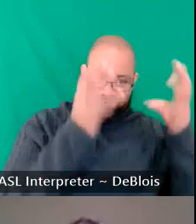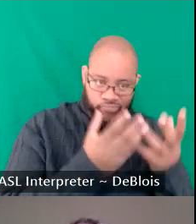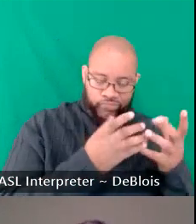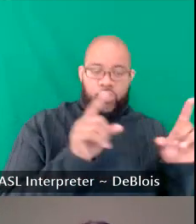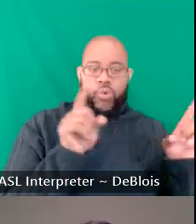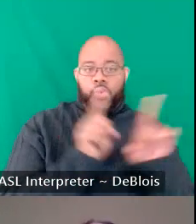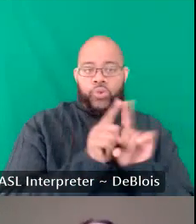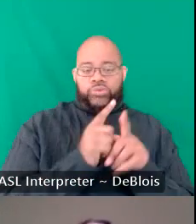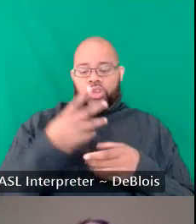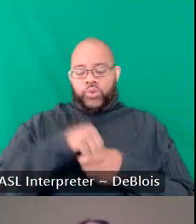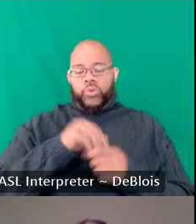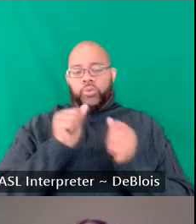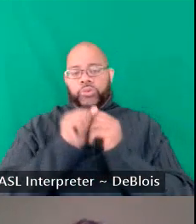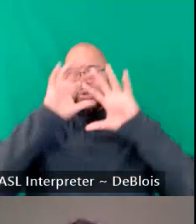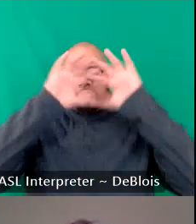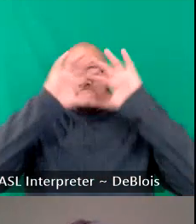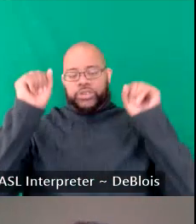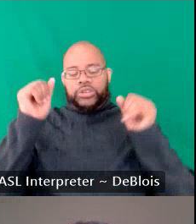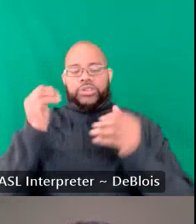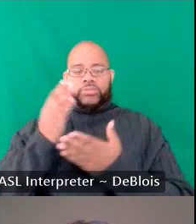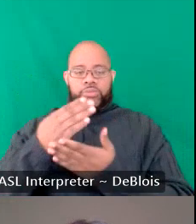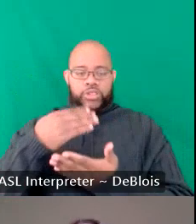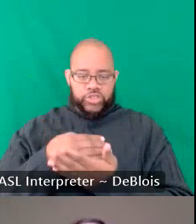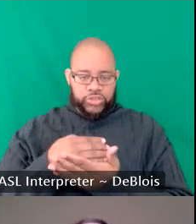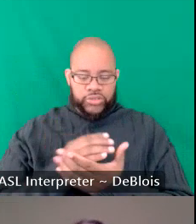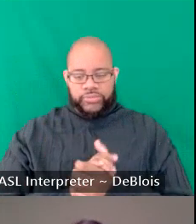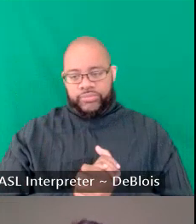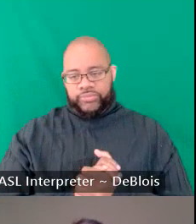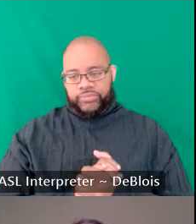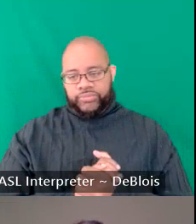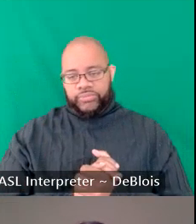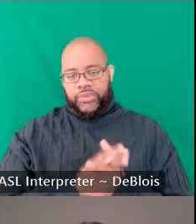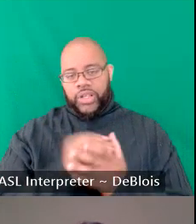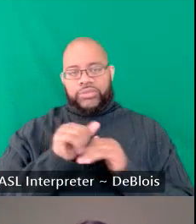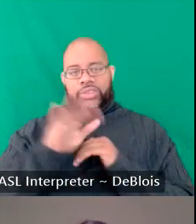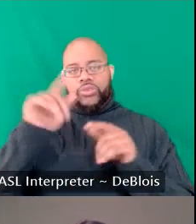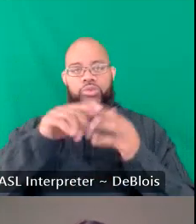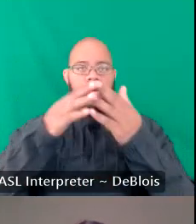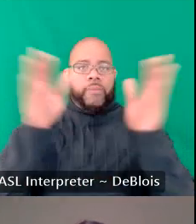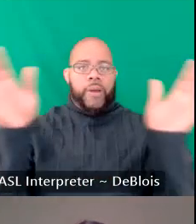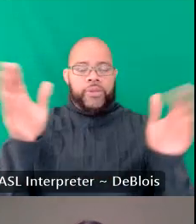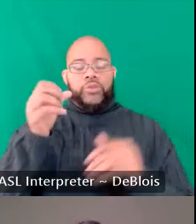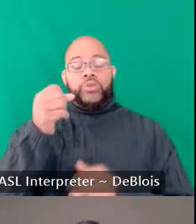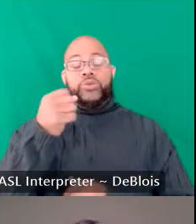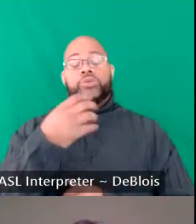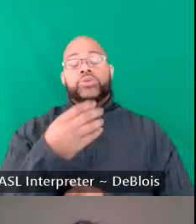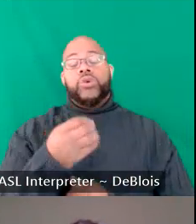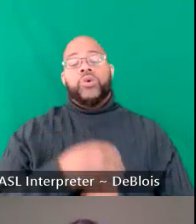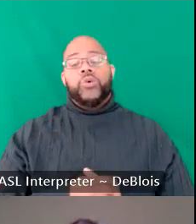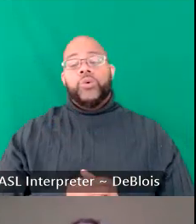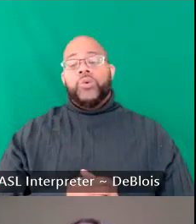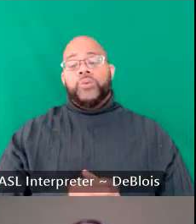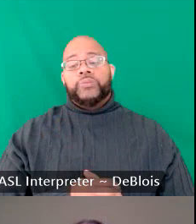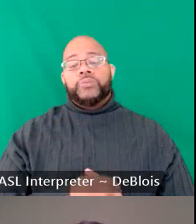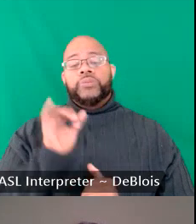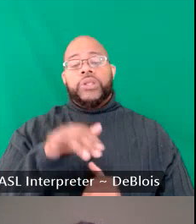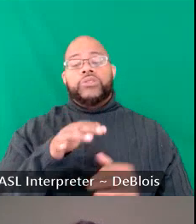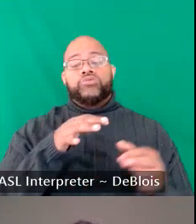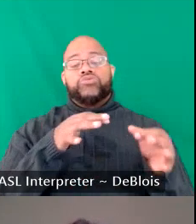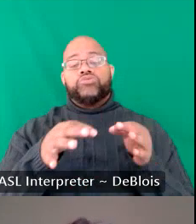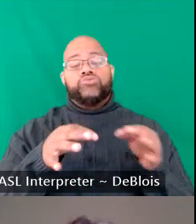being included in the president's budget and going out to the public. So, and it's describing